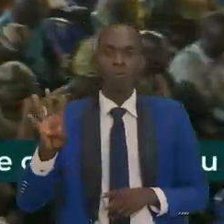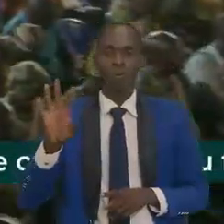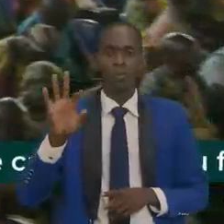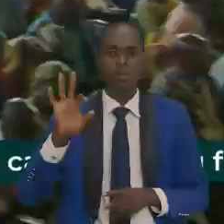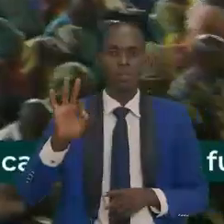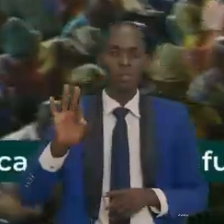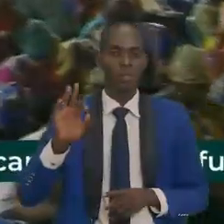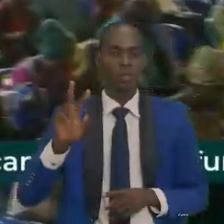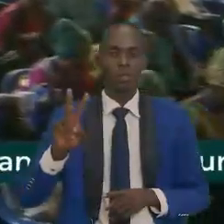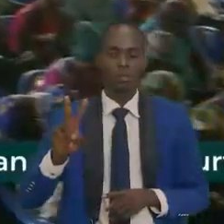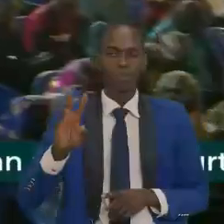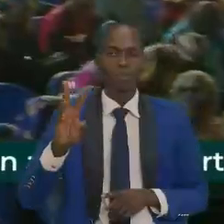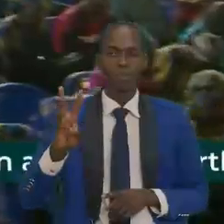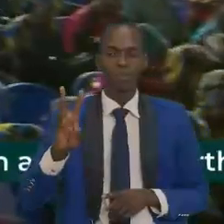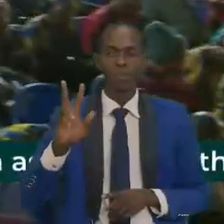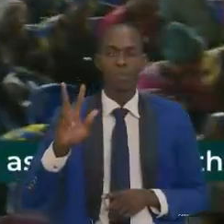234-91-54-44-22-63.